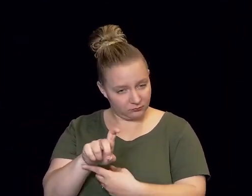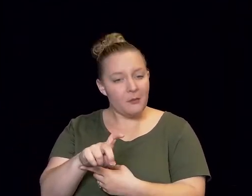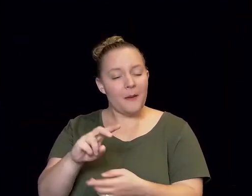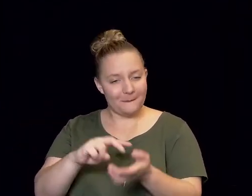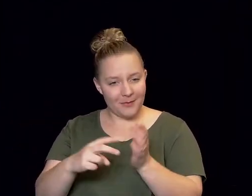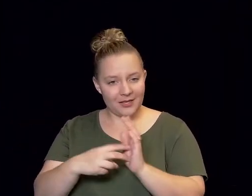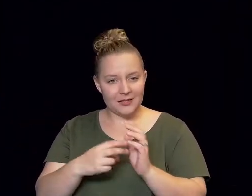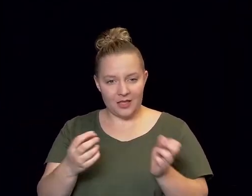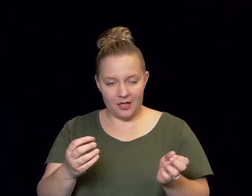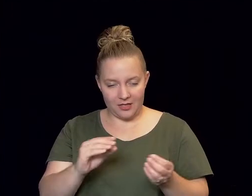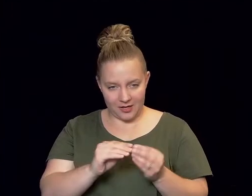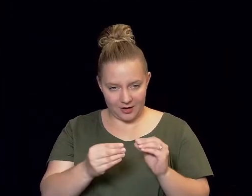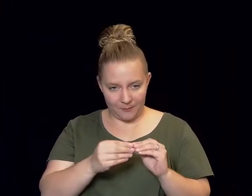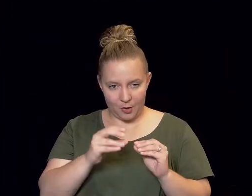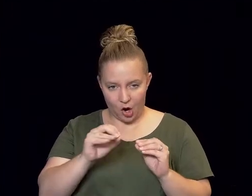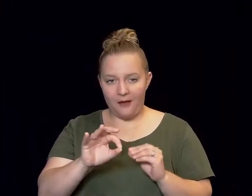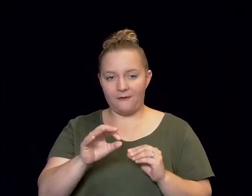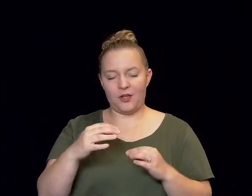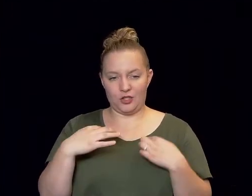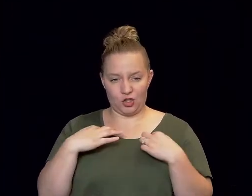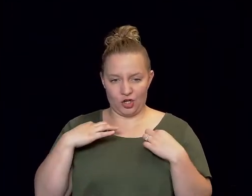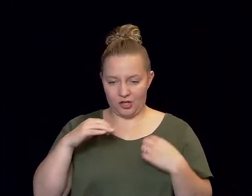Jacob has.